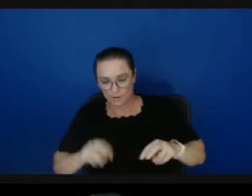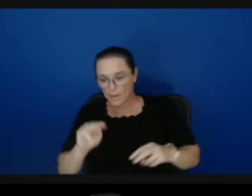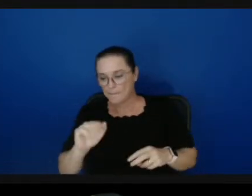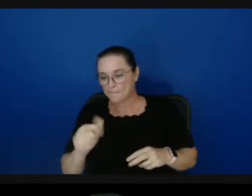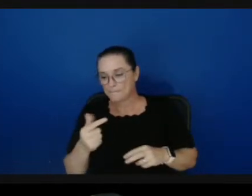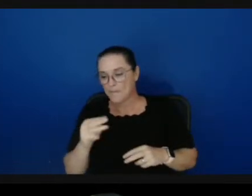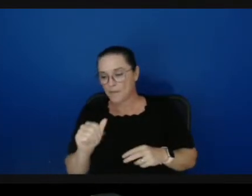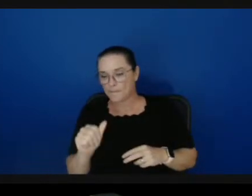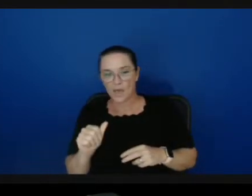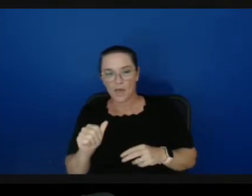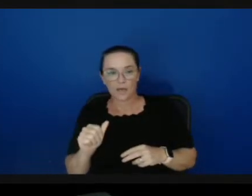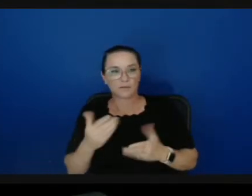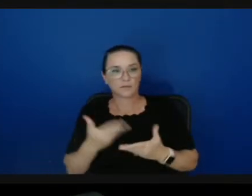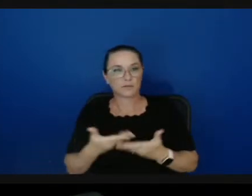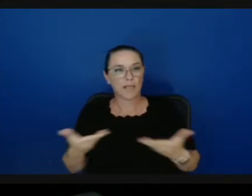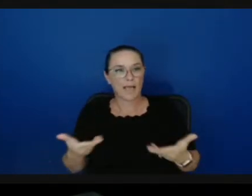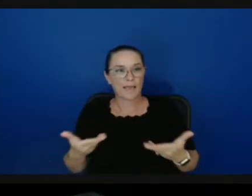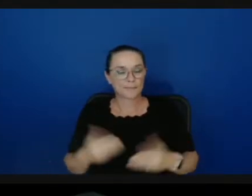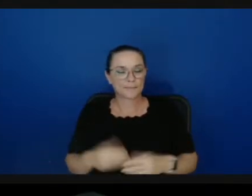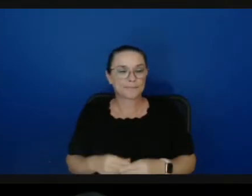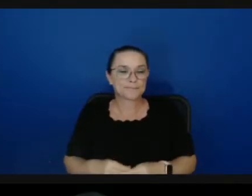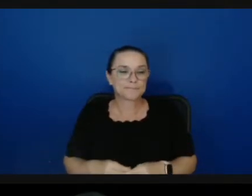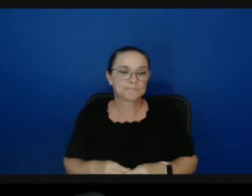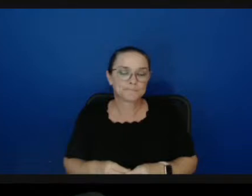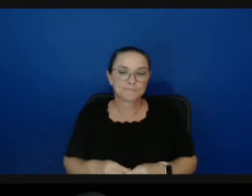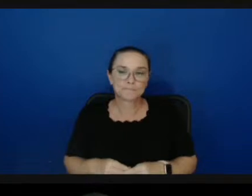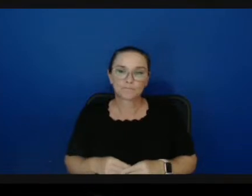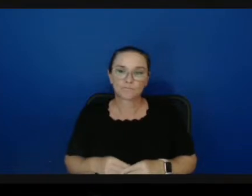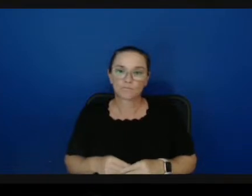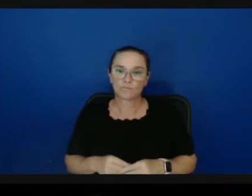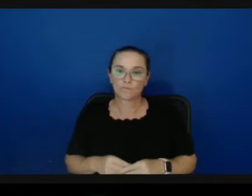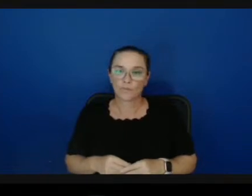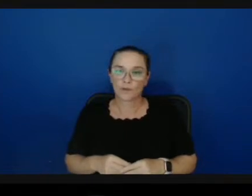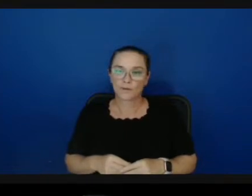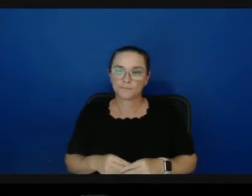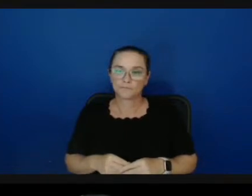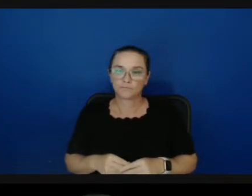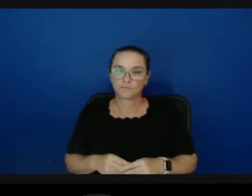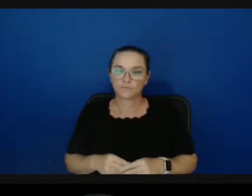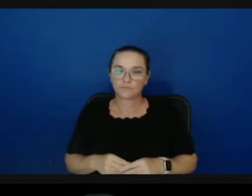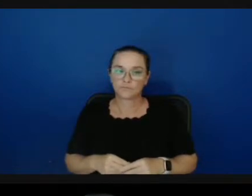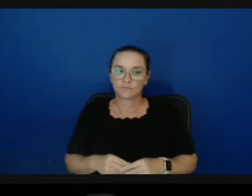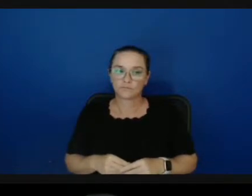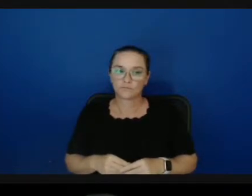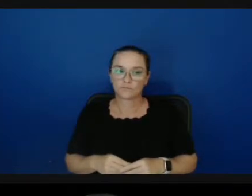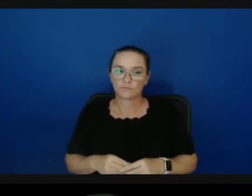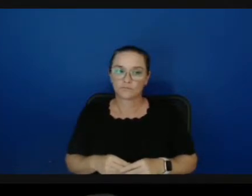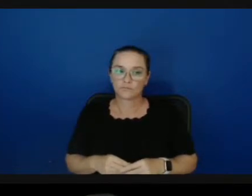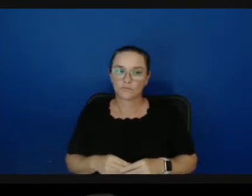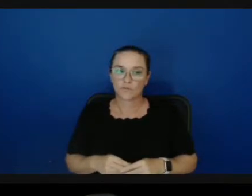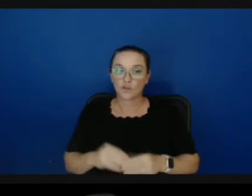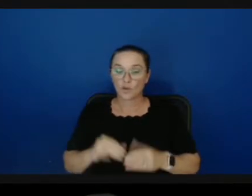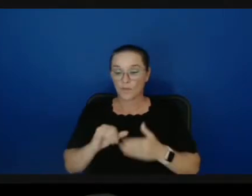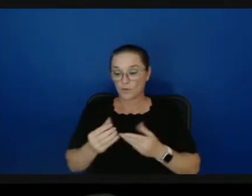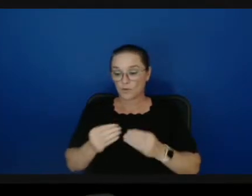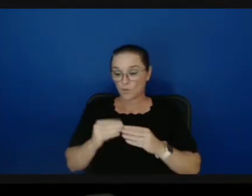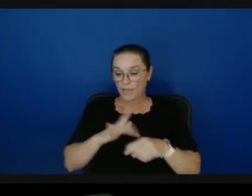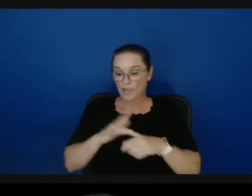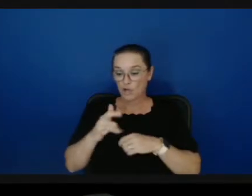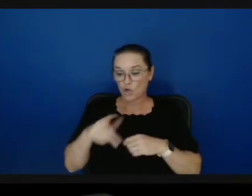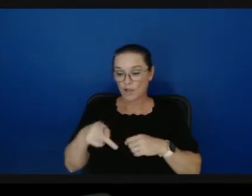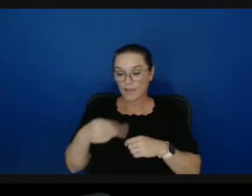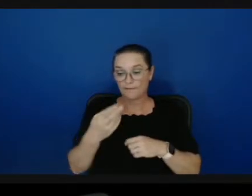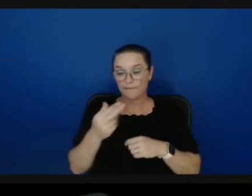yeah, so the crater is filled in a lot. That turns out in hindsight now to have been an earlier phase. We're now into a new phase where